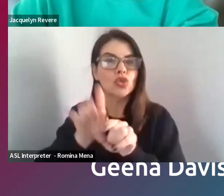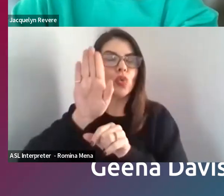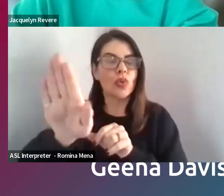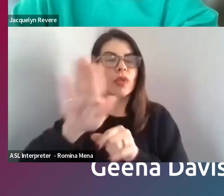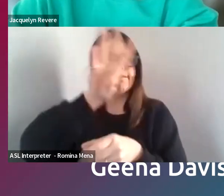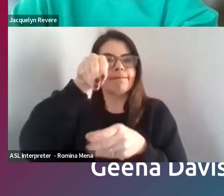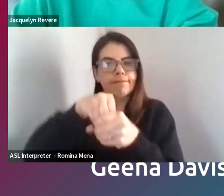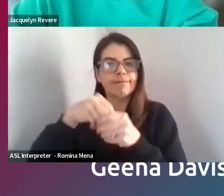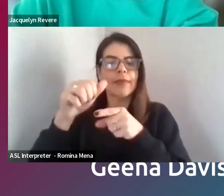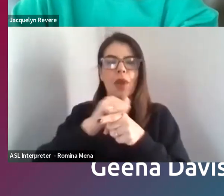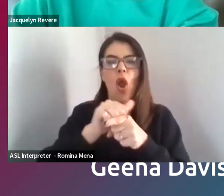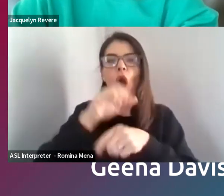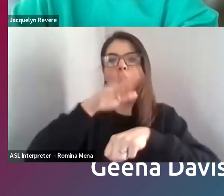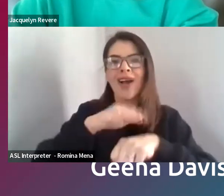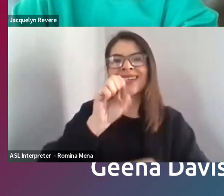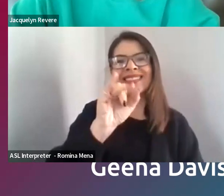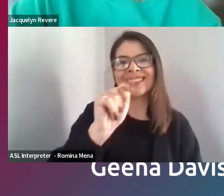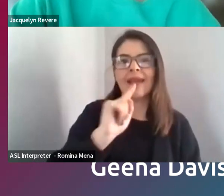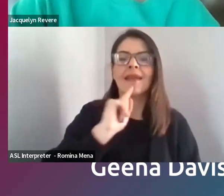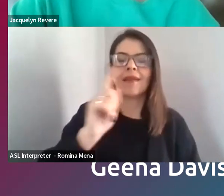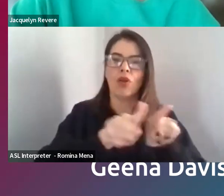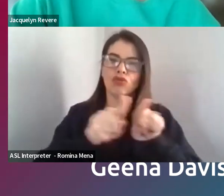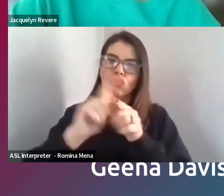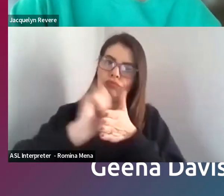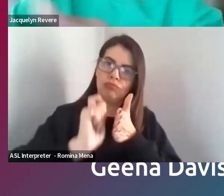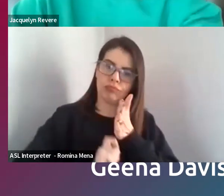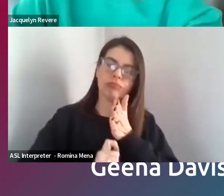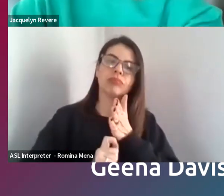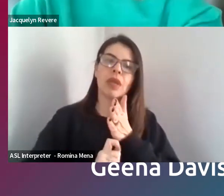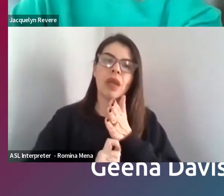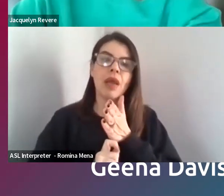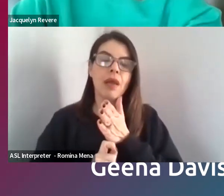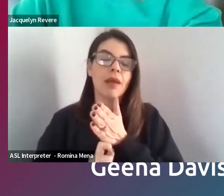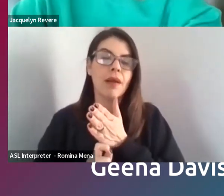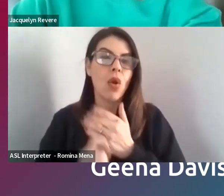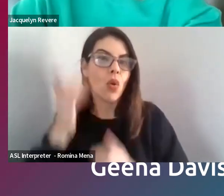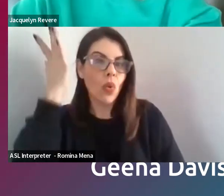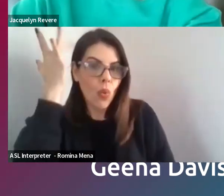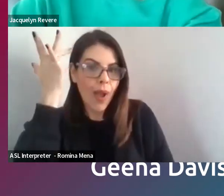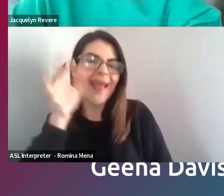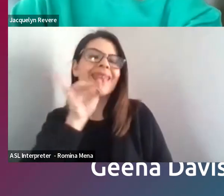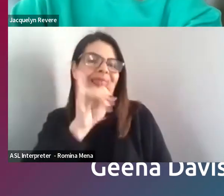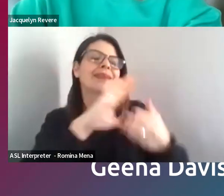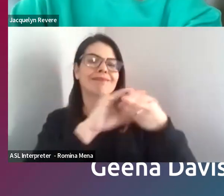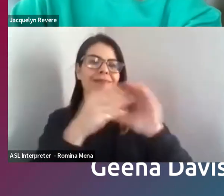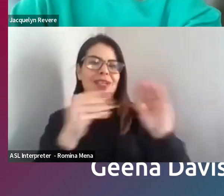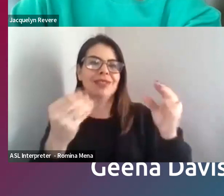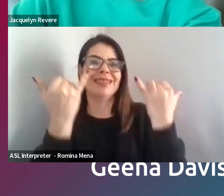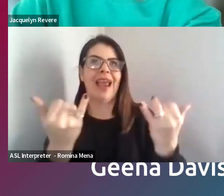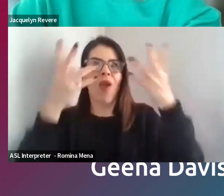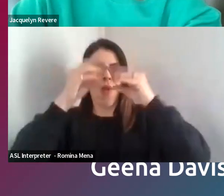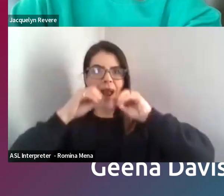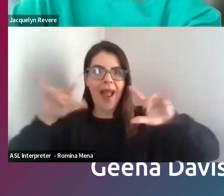sets and scripting and so on and so forth, because that message was out there in the world. And so I